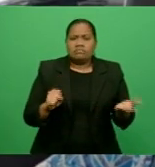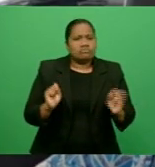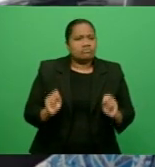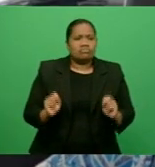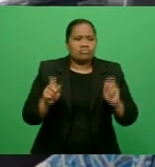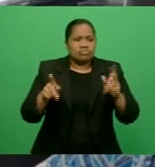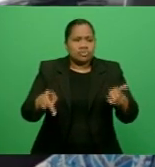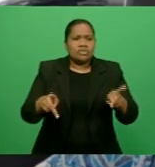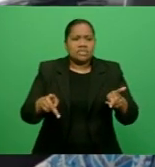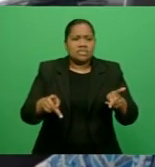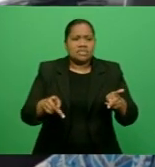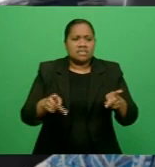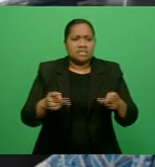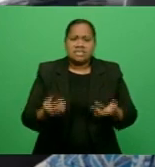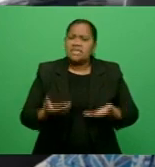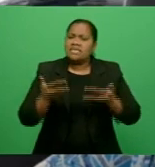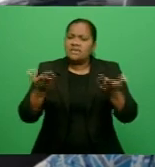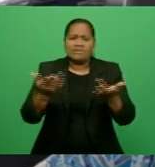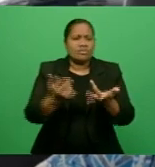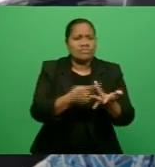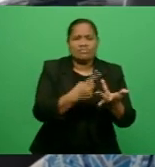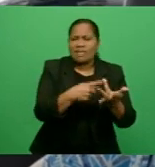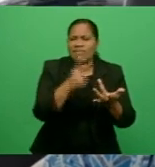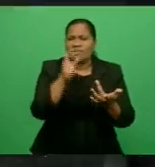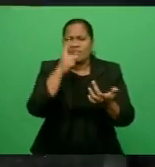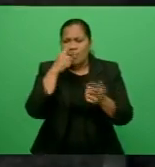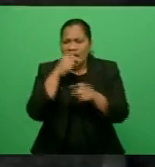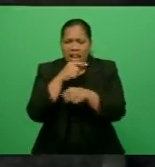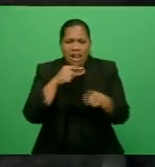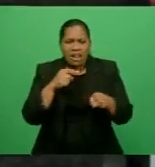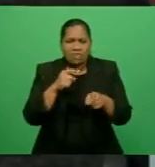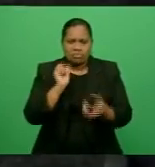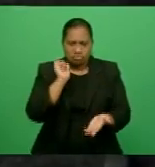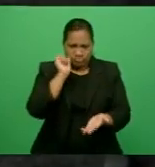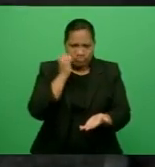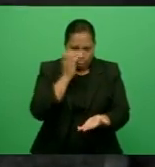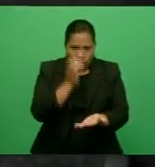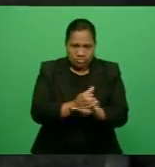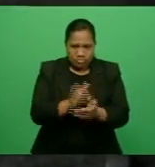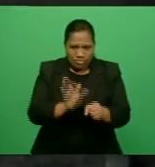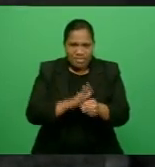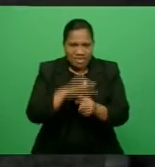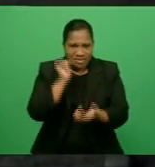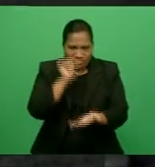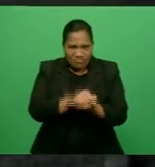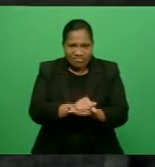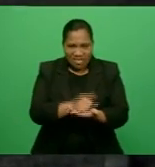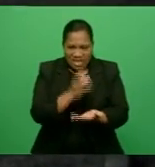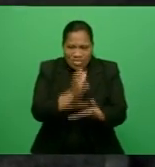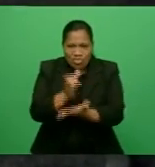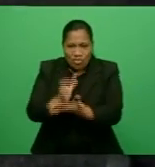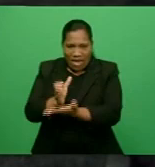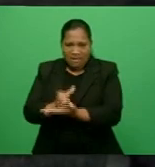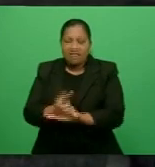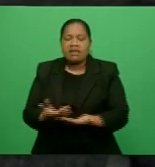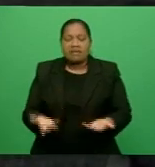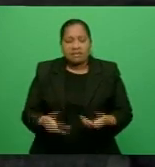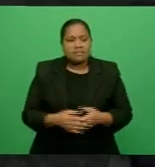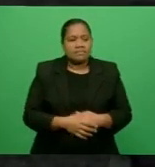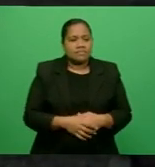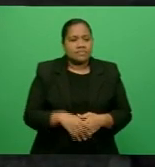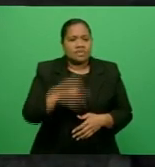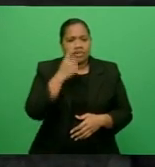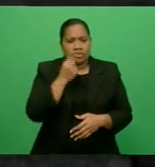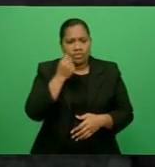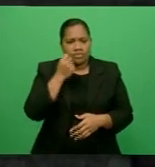opportunity given to anybody to correct it. The book also tells of how Rambuka approached the US Embassy, asking to be